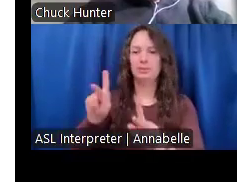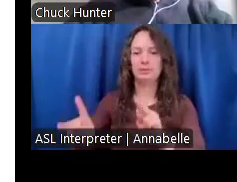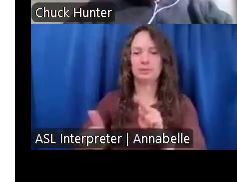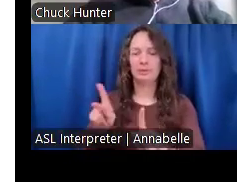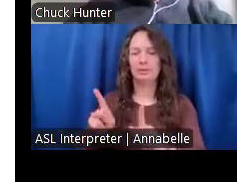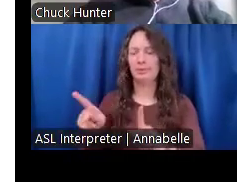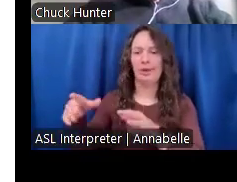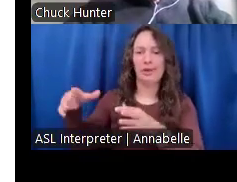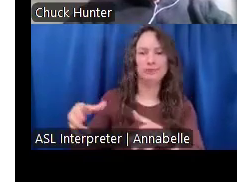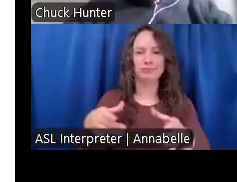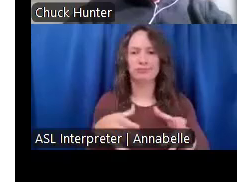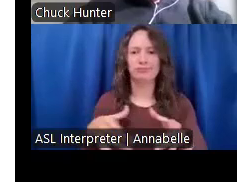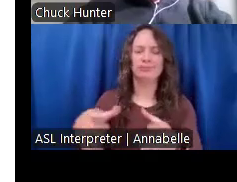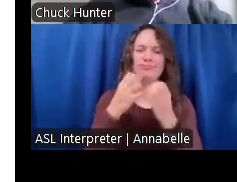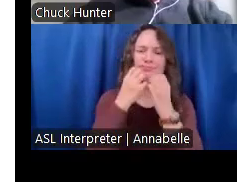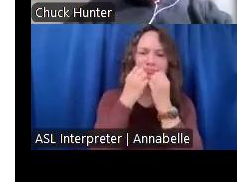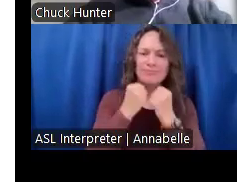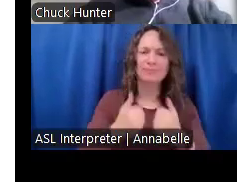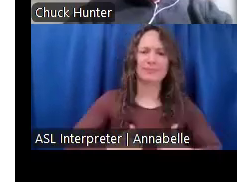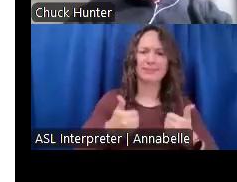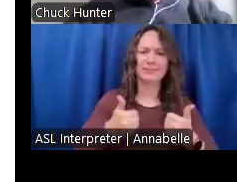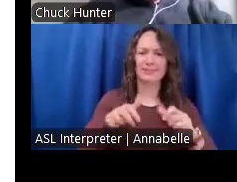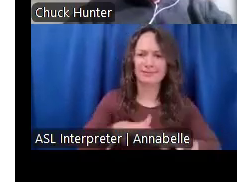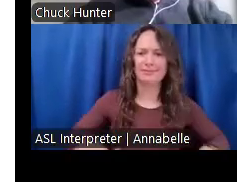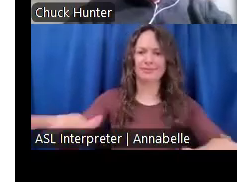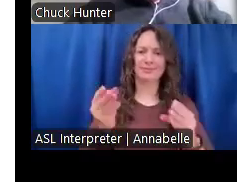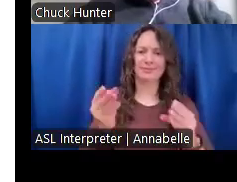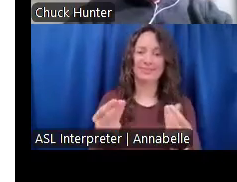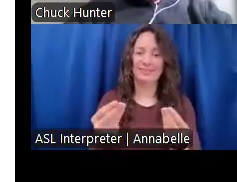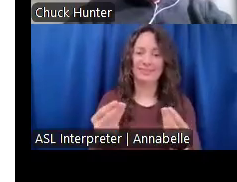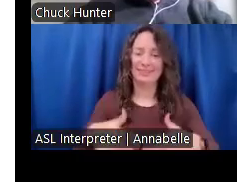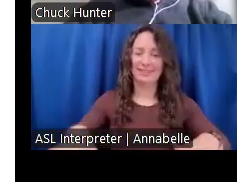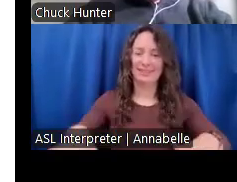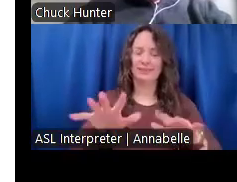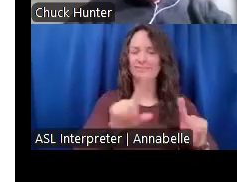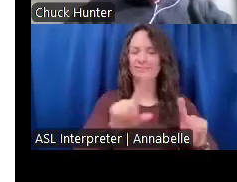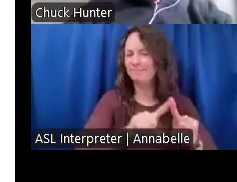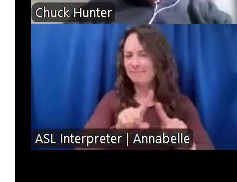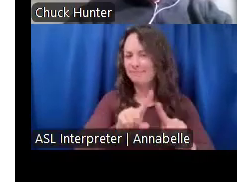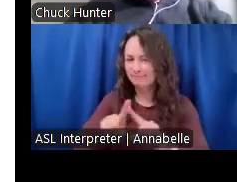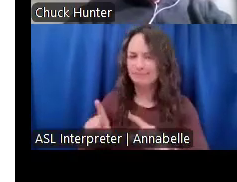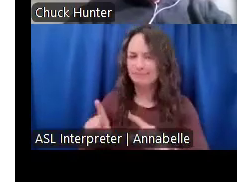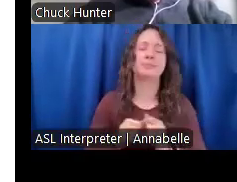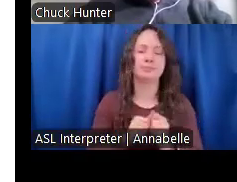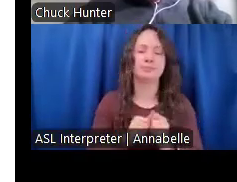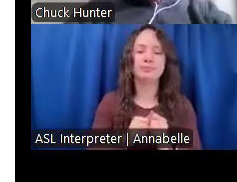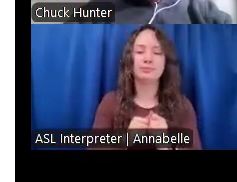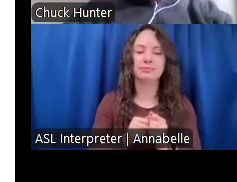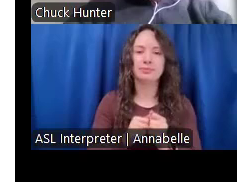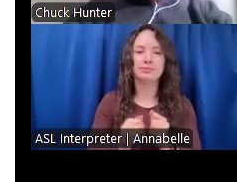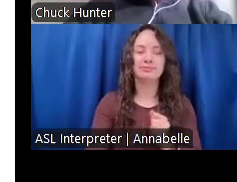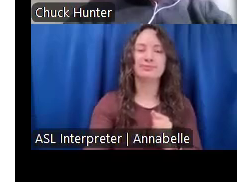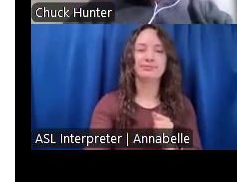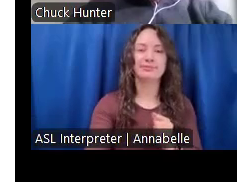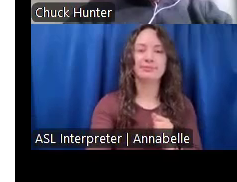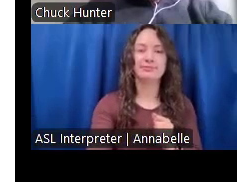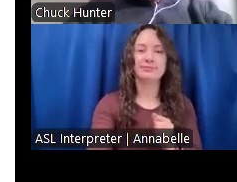These people include, but are not limited to, the Massawomac, Haudenosaunee, the Shawnee, and the Delaware.